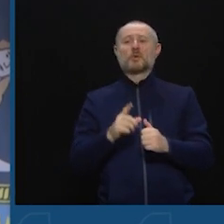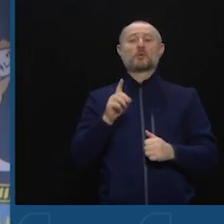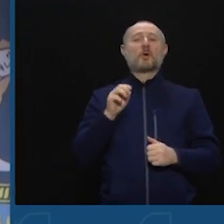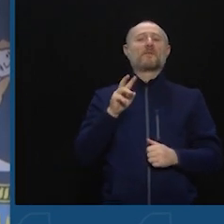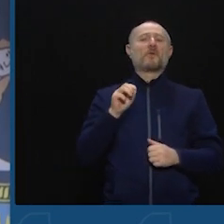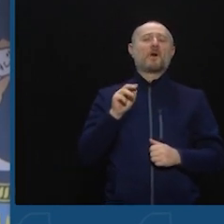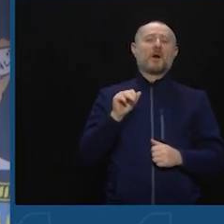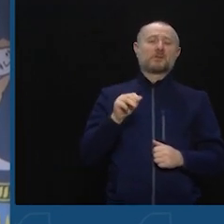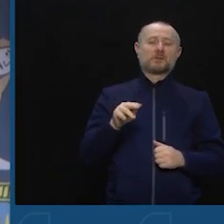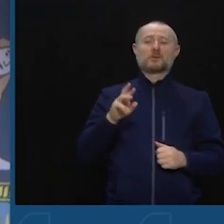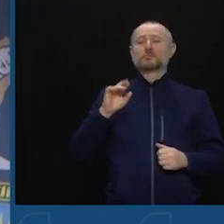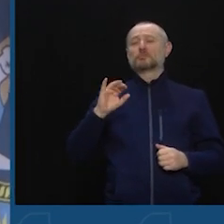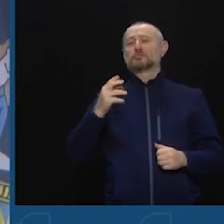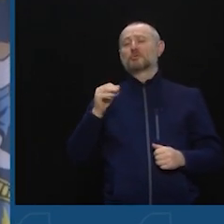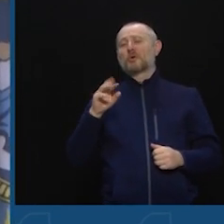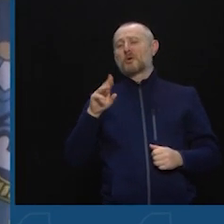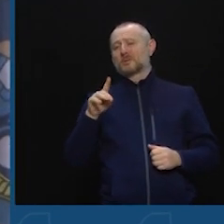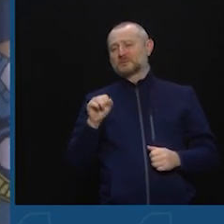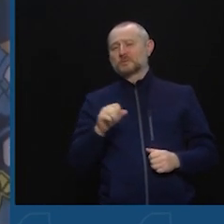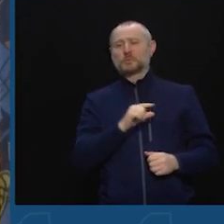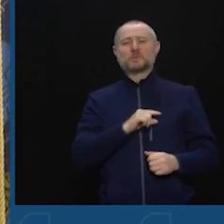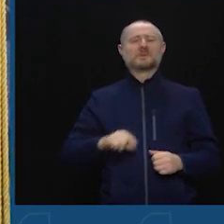president.